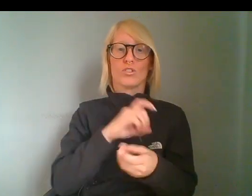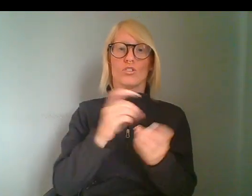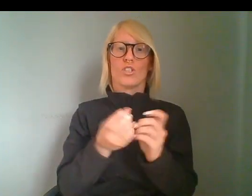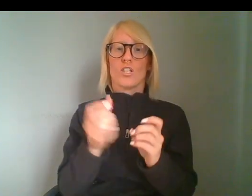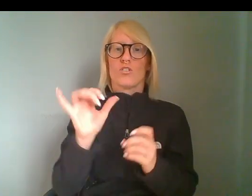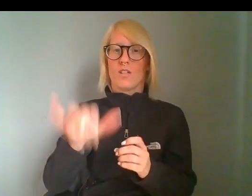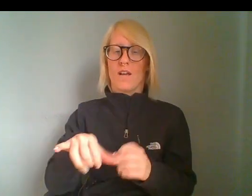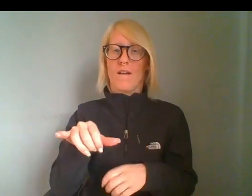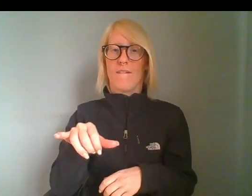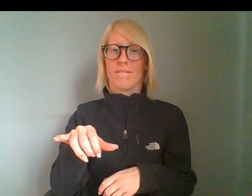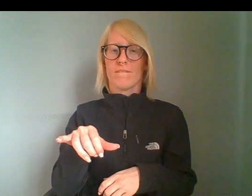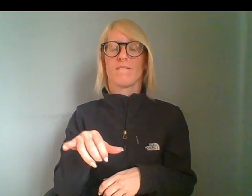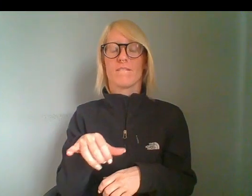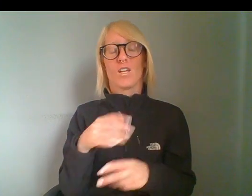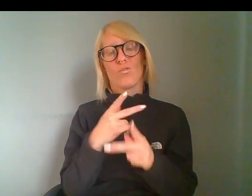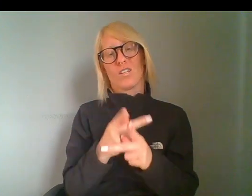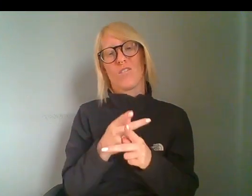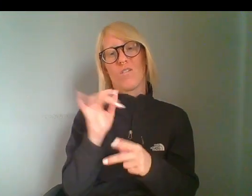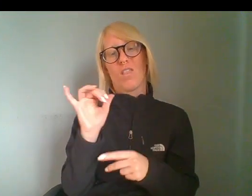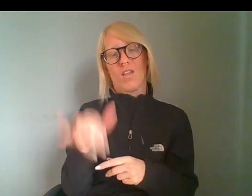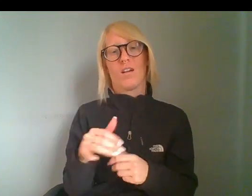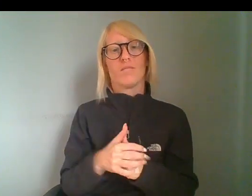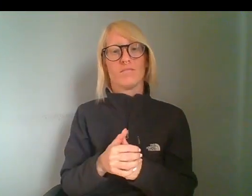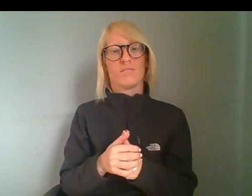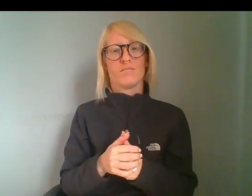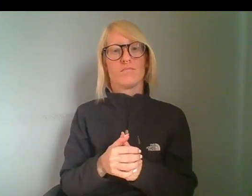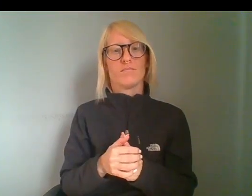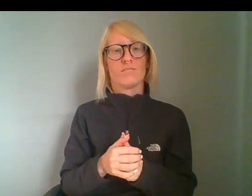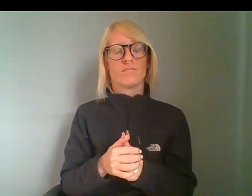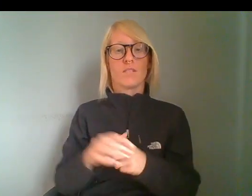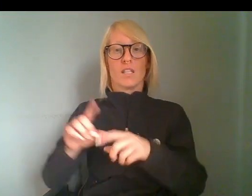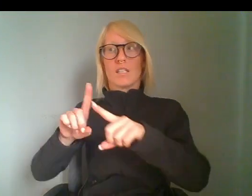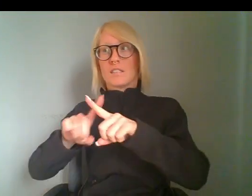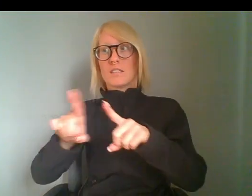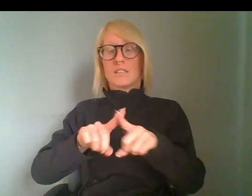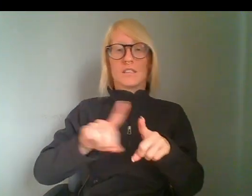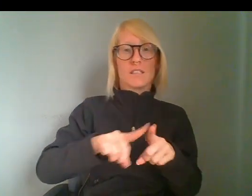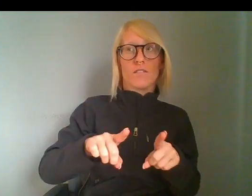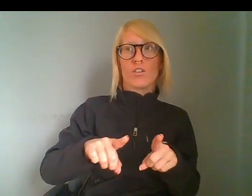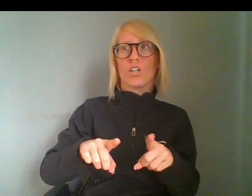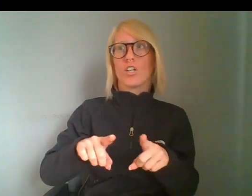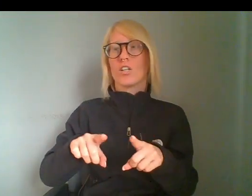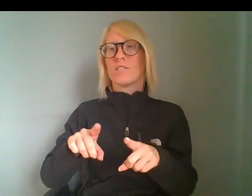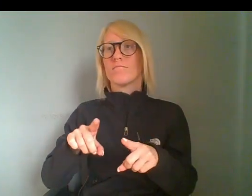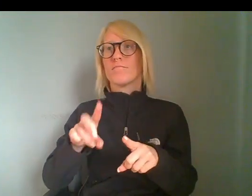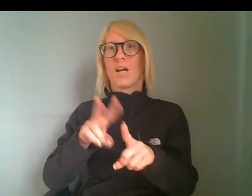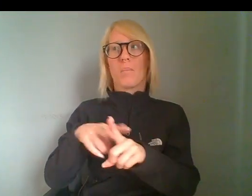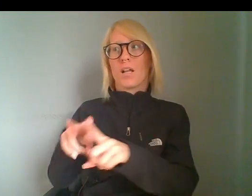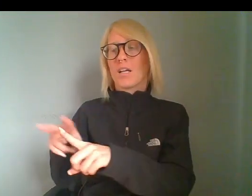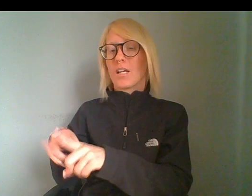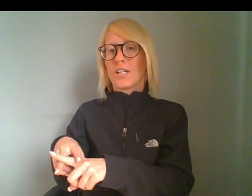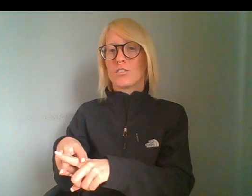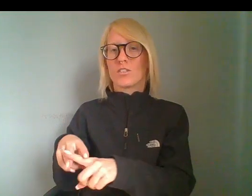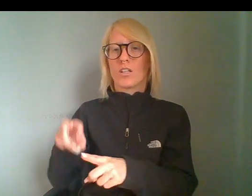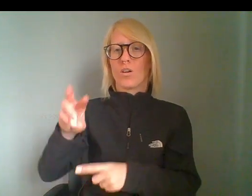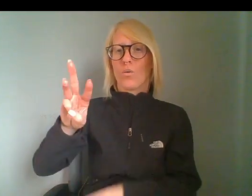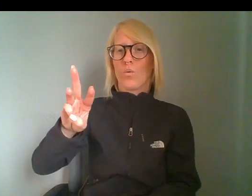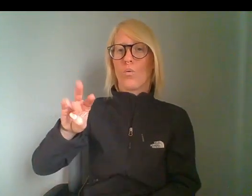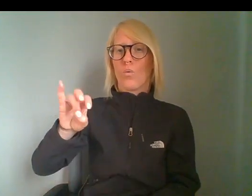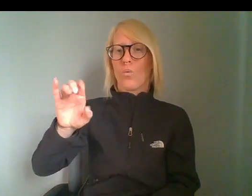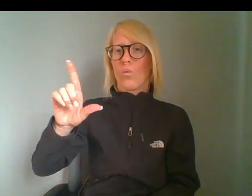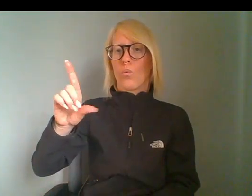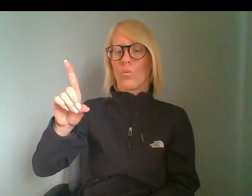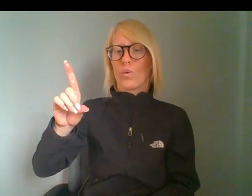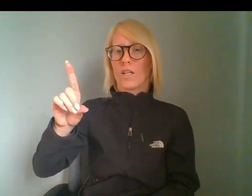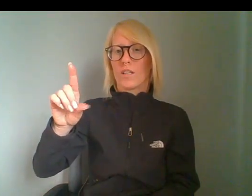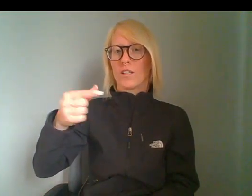with that. You can have your different widgets, applications, and what I mean kind of by a widget is you saw